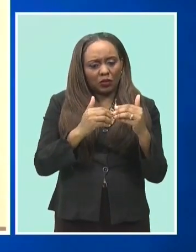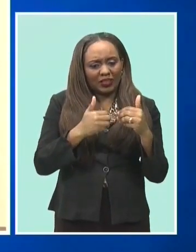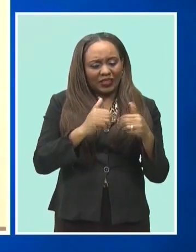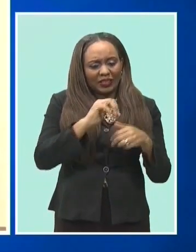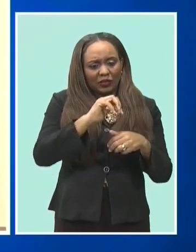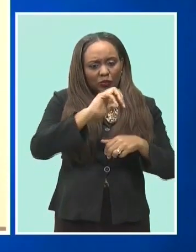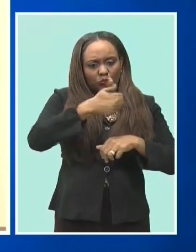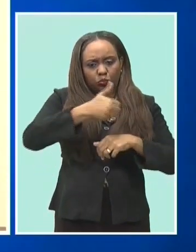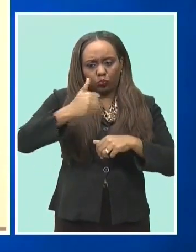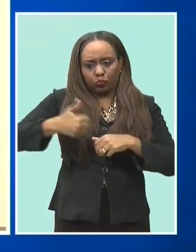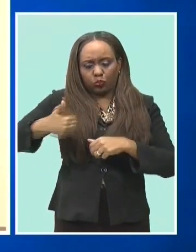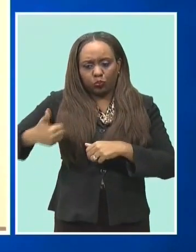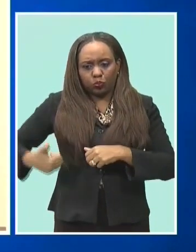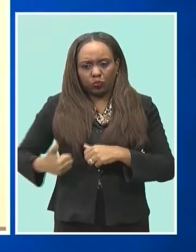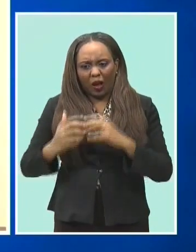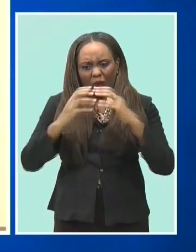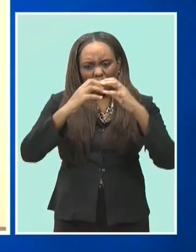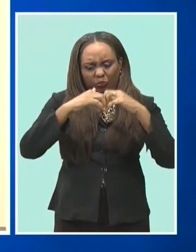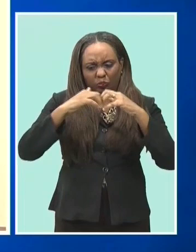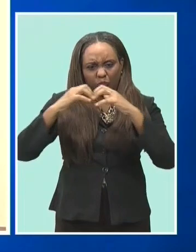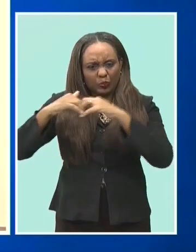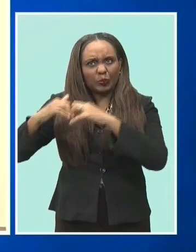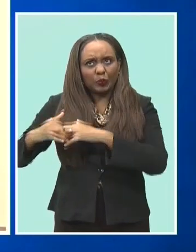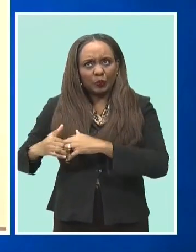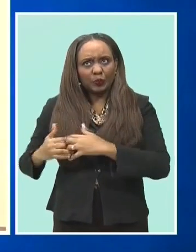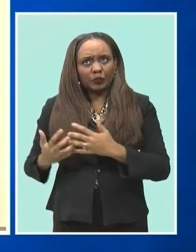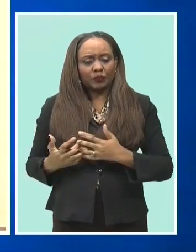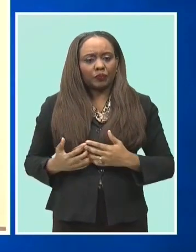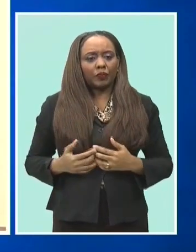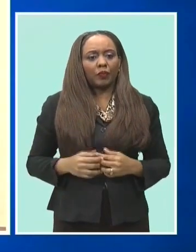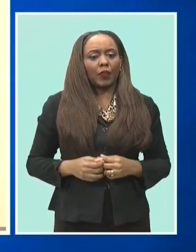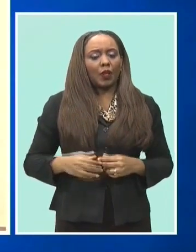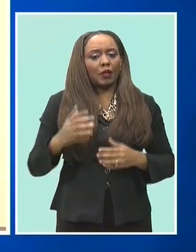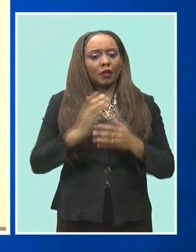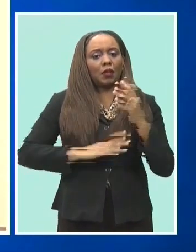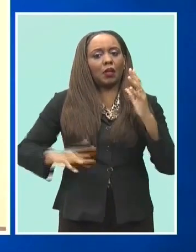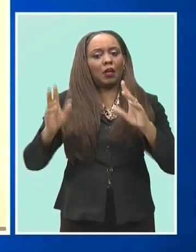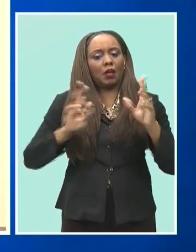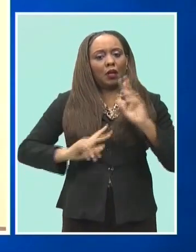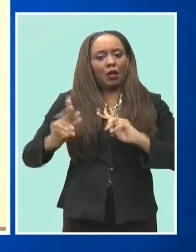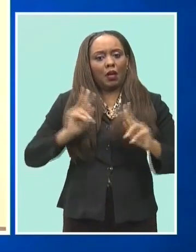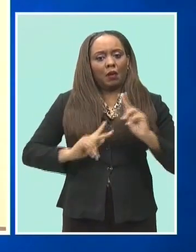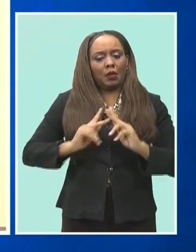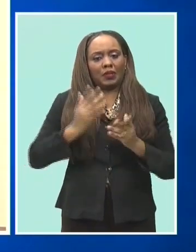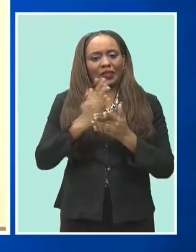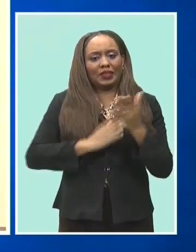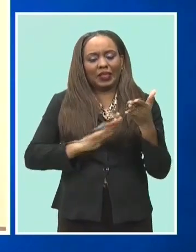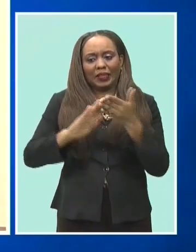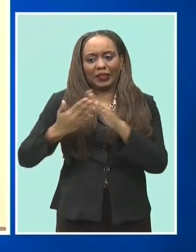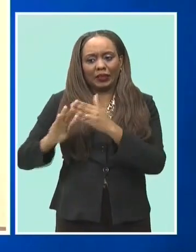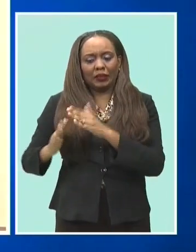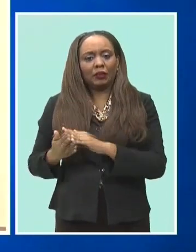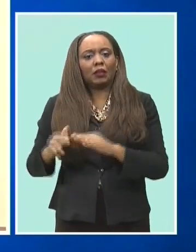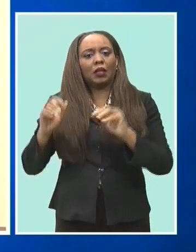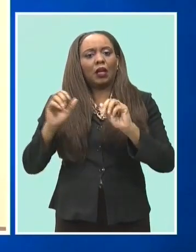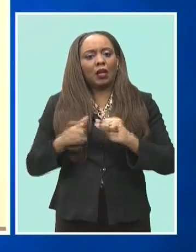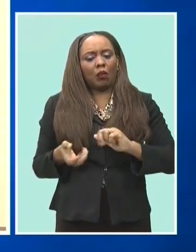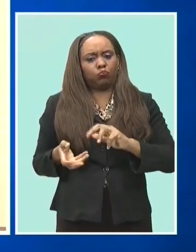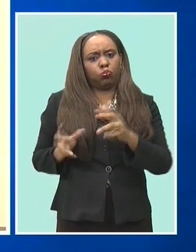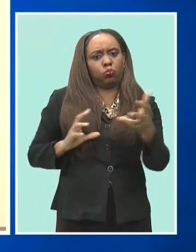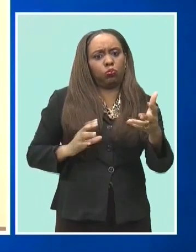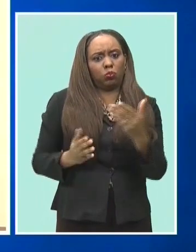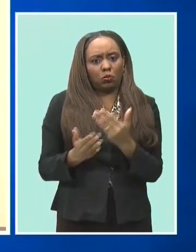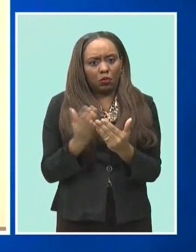that's a vulnerable area where you have the mud and those other migrant communities. They are susceptible to serious damage as a result of major